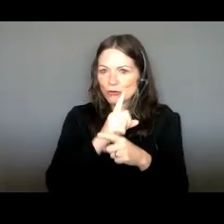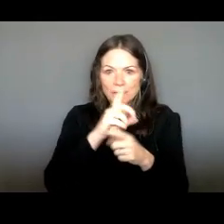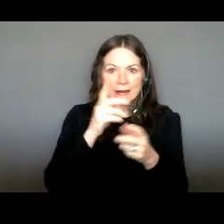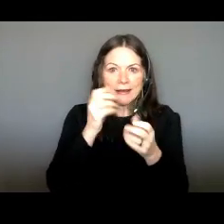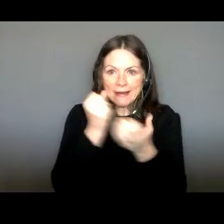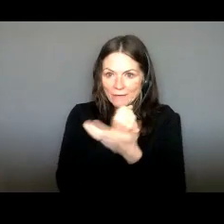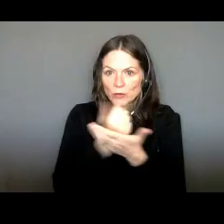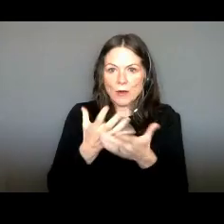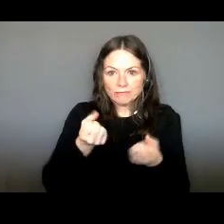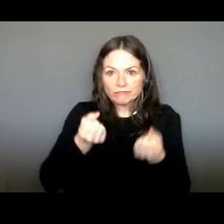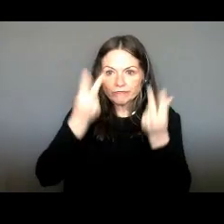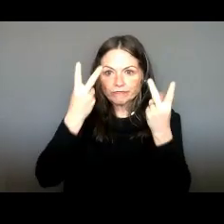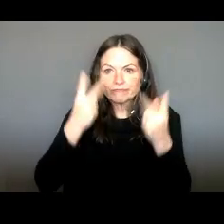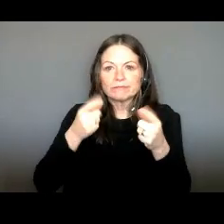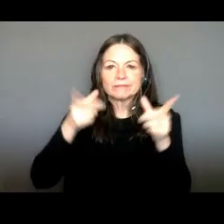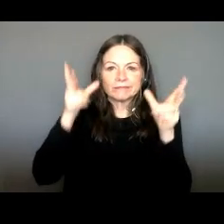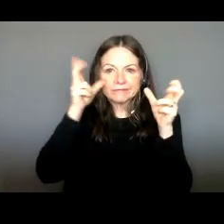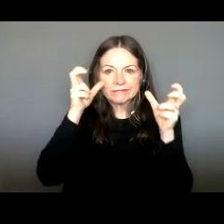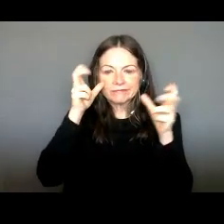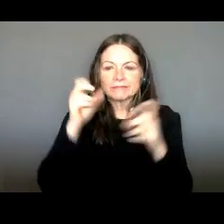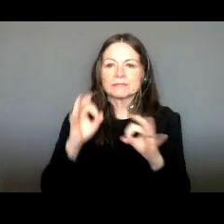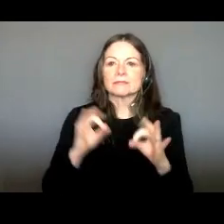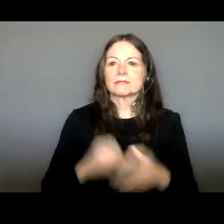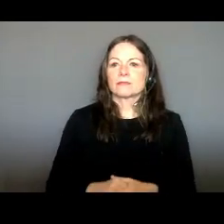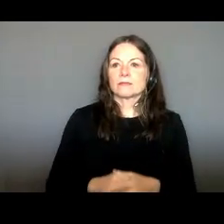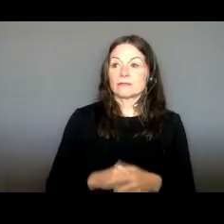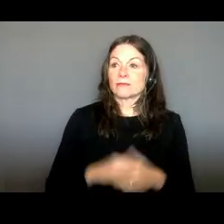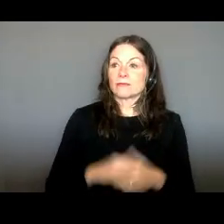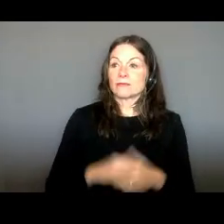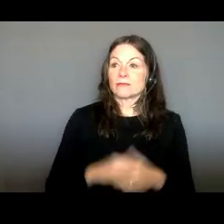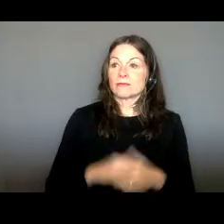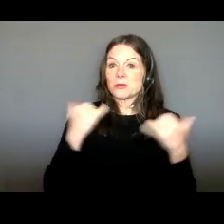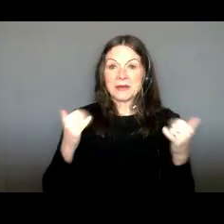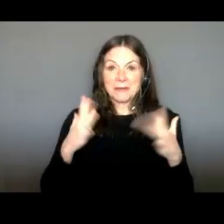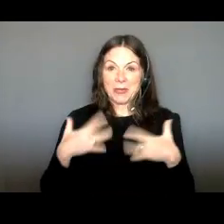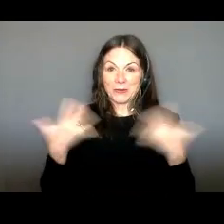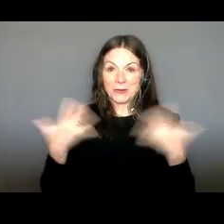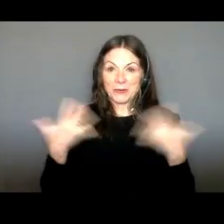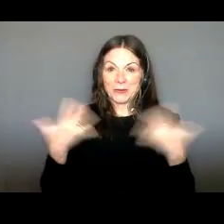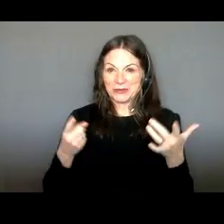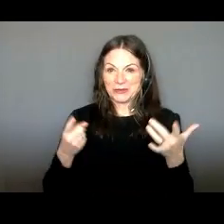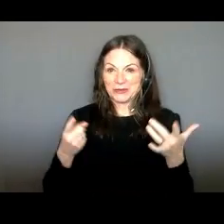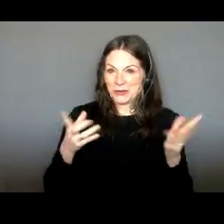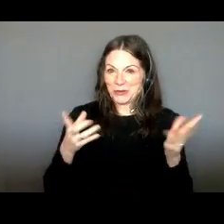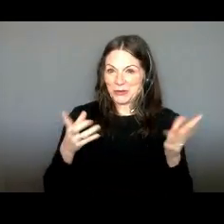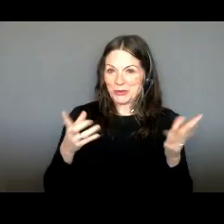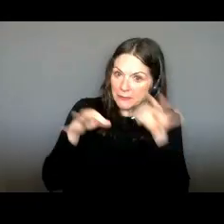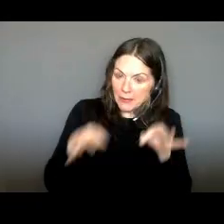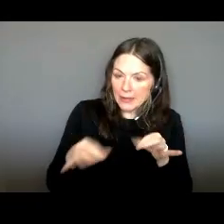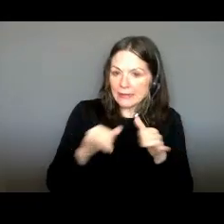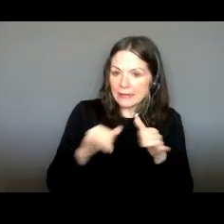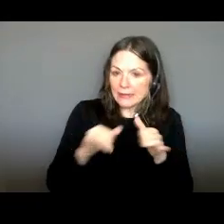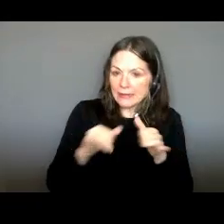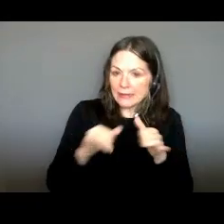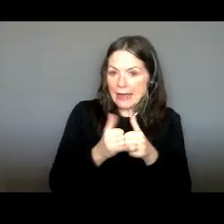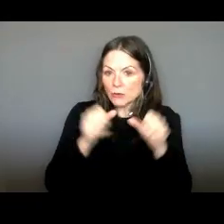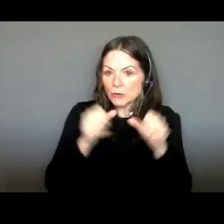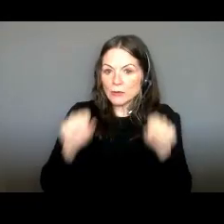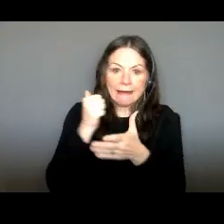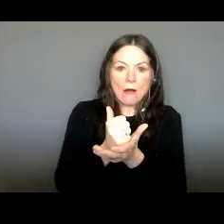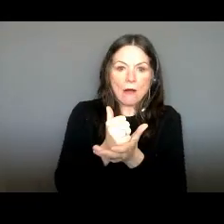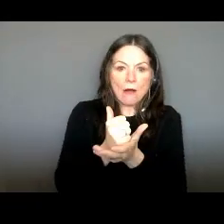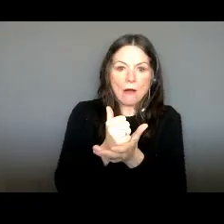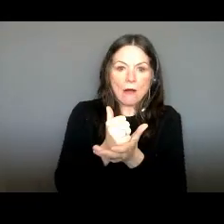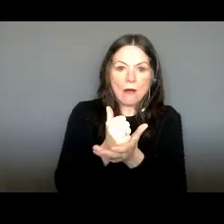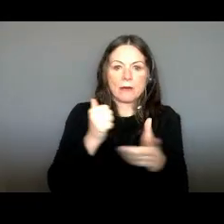attendees. I'm excited to talk to you today about how you can help Canadians on the low-income access